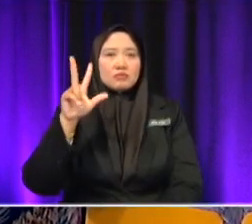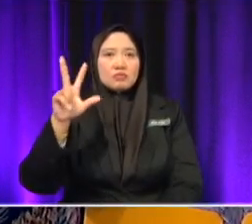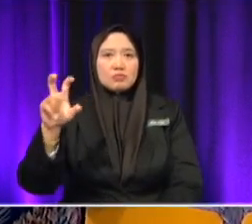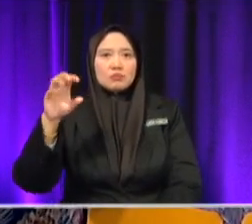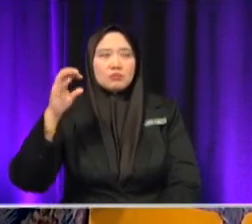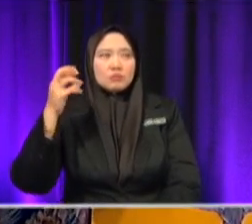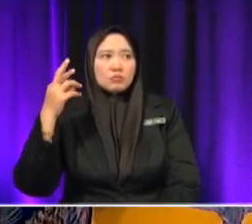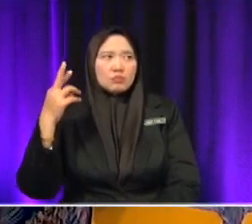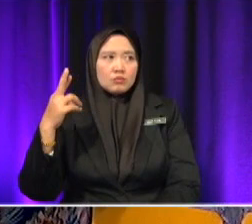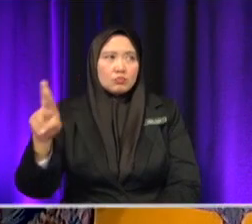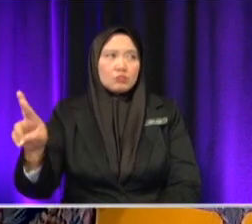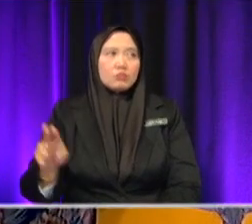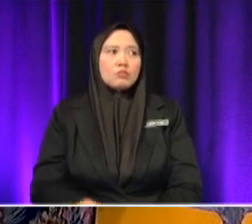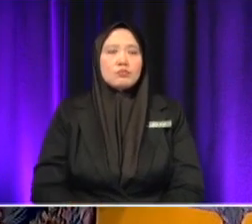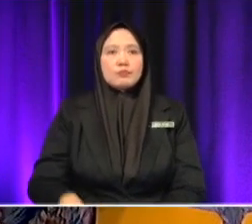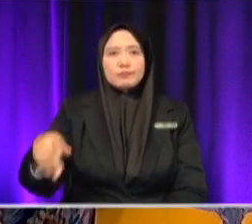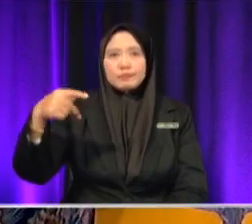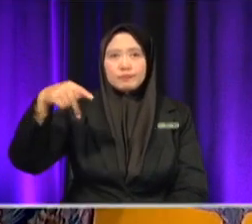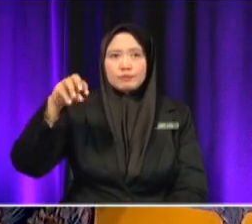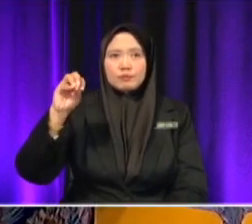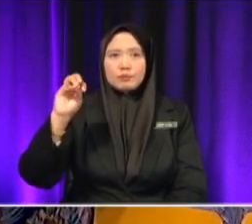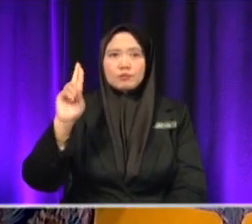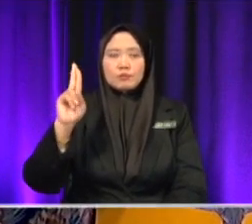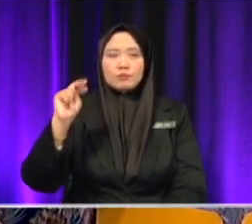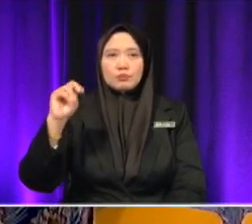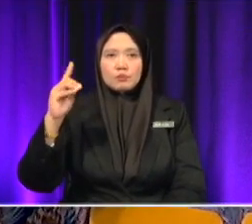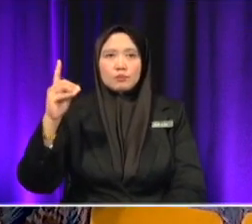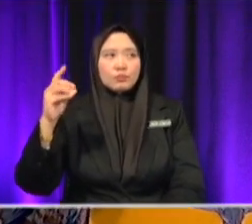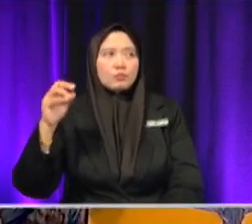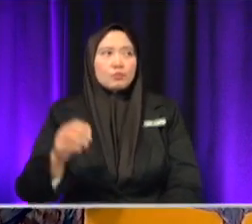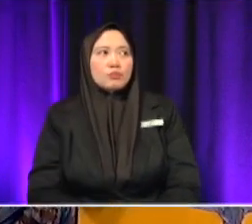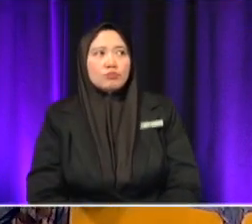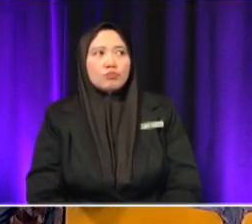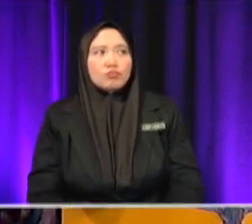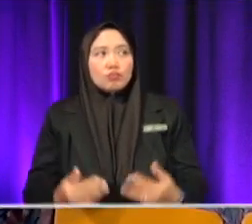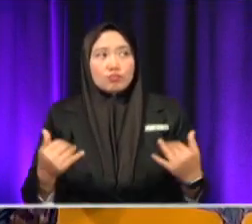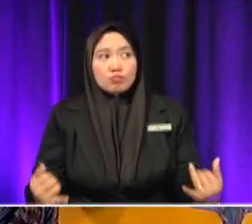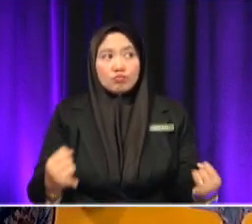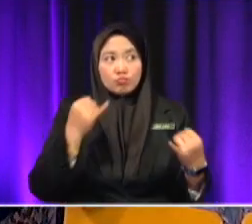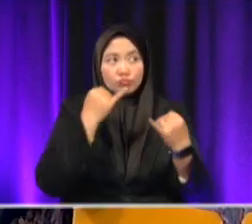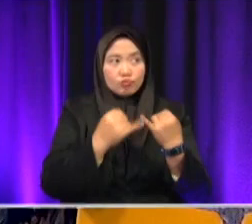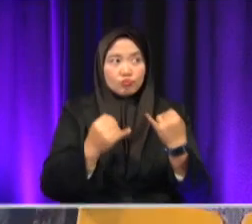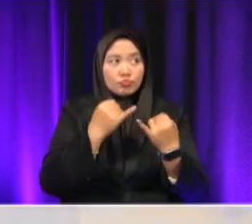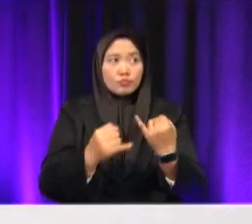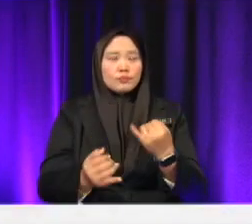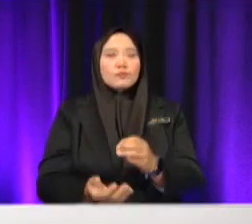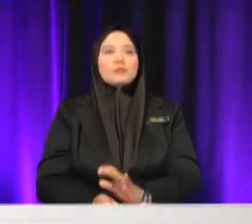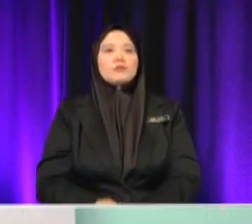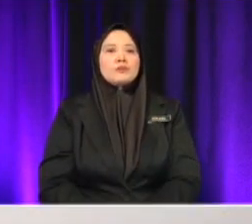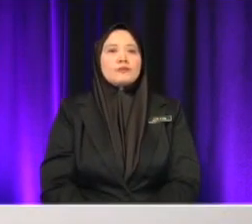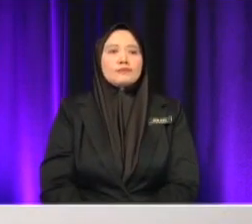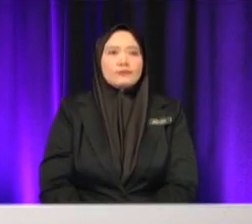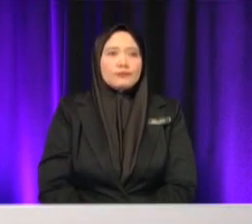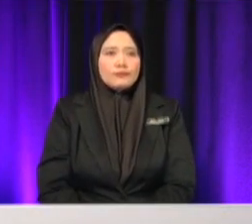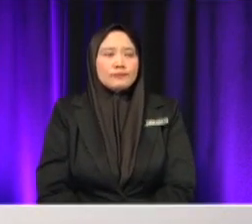£130,000 being raised for the charity. That's a lot. Okay, we have this final part here. So who would like to do this? Okay,